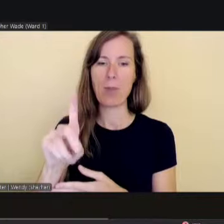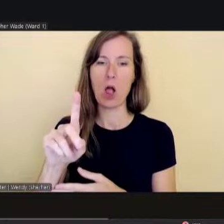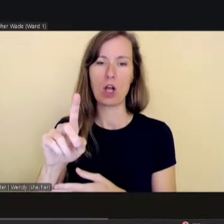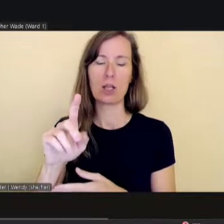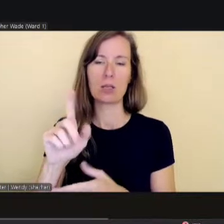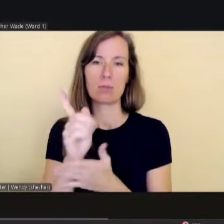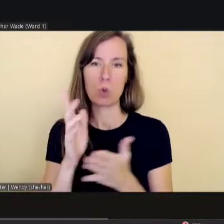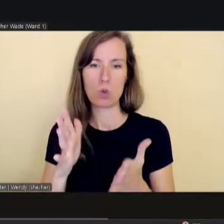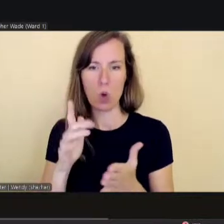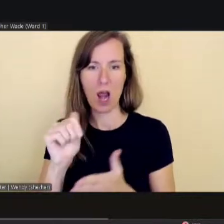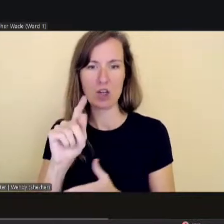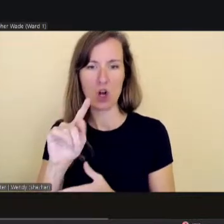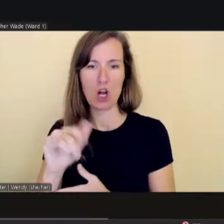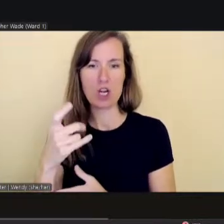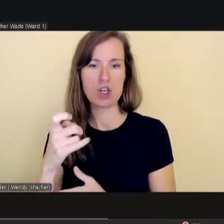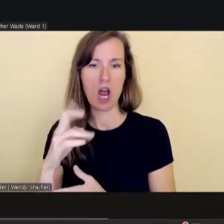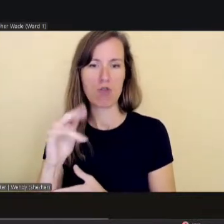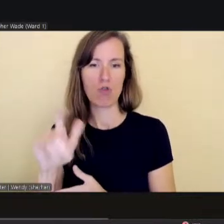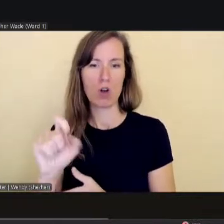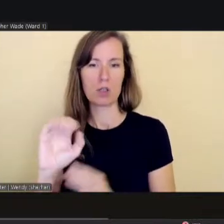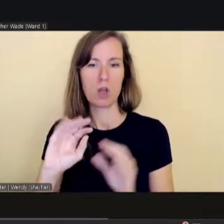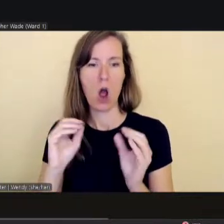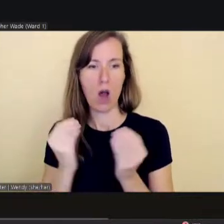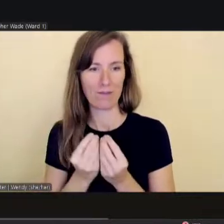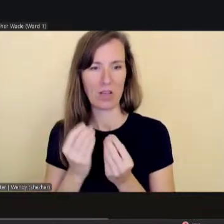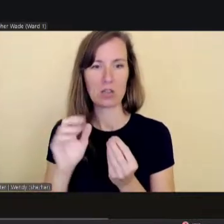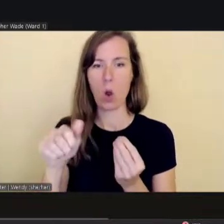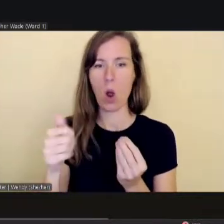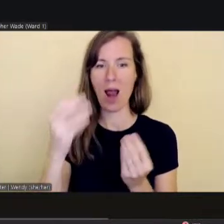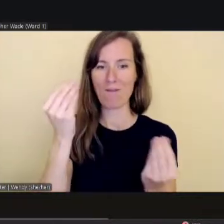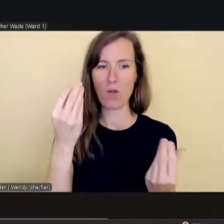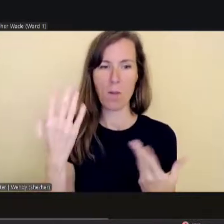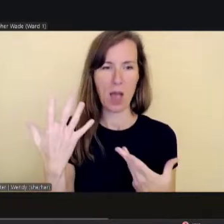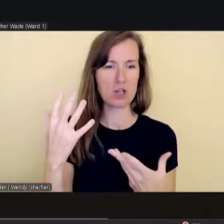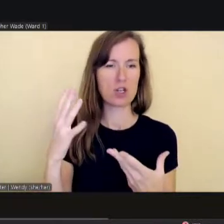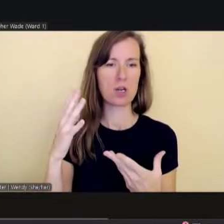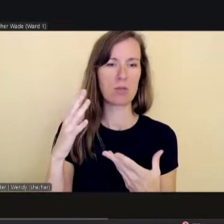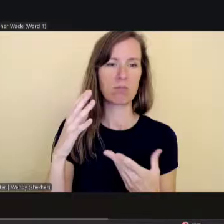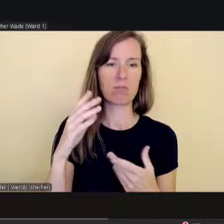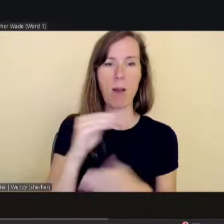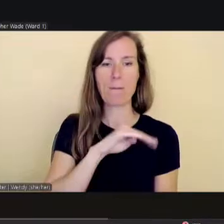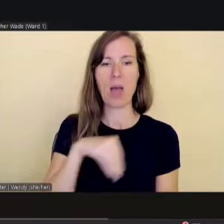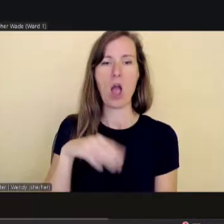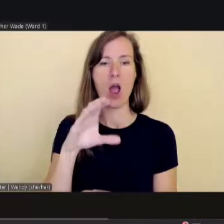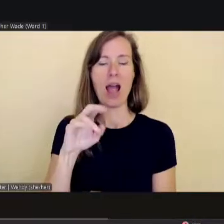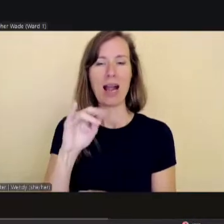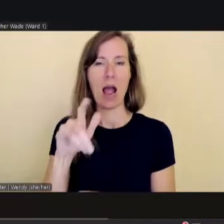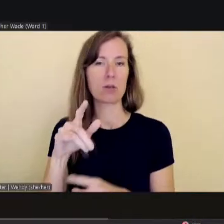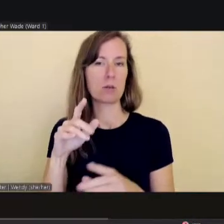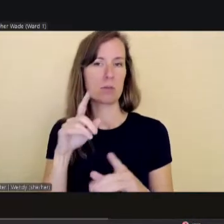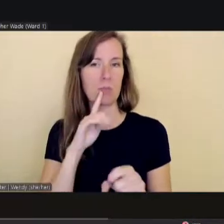update the public as we are able. And with that, Acting Chief Krause.